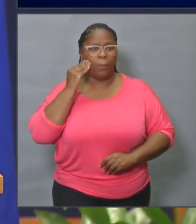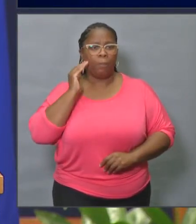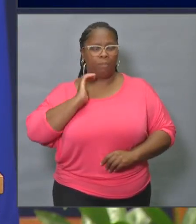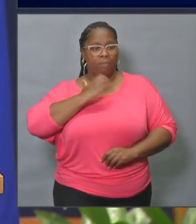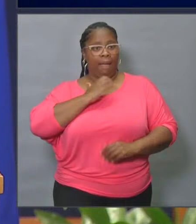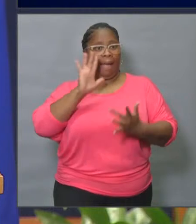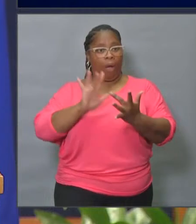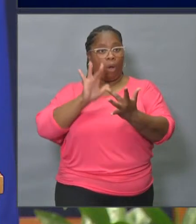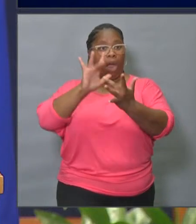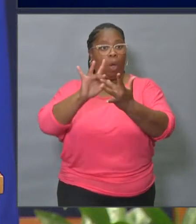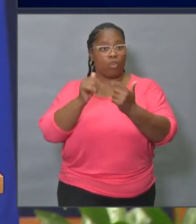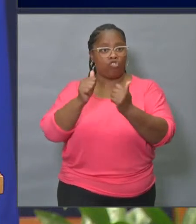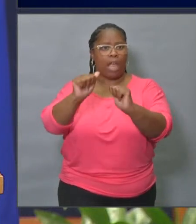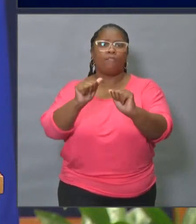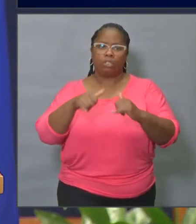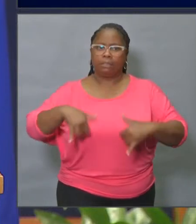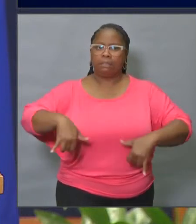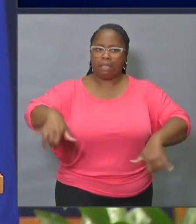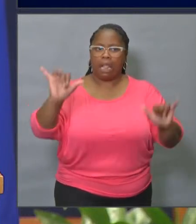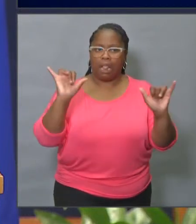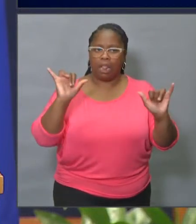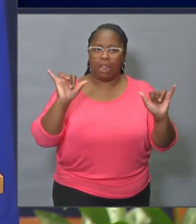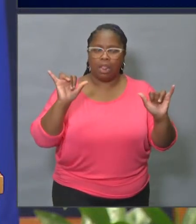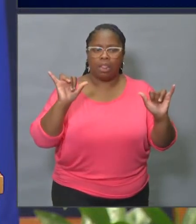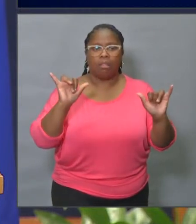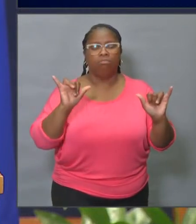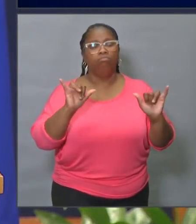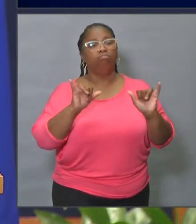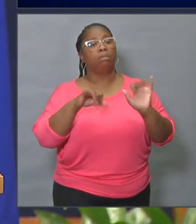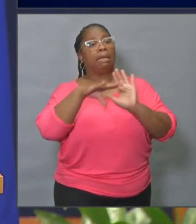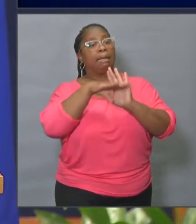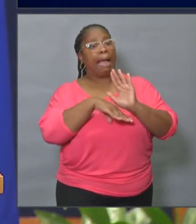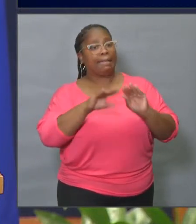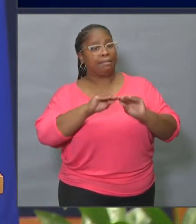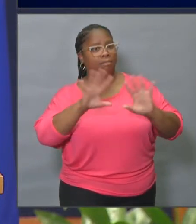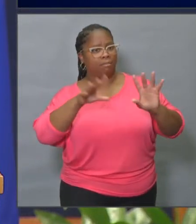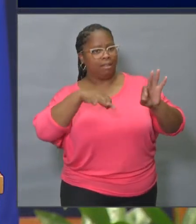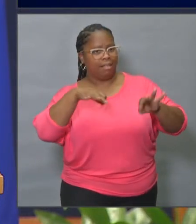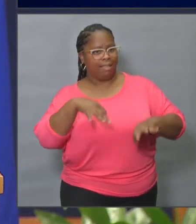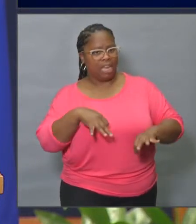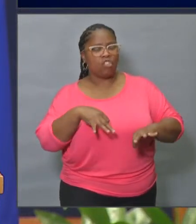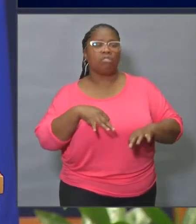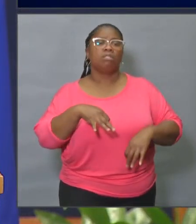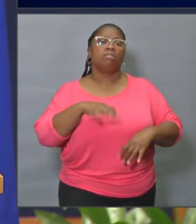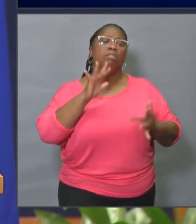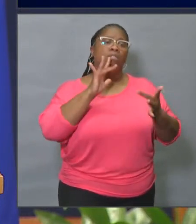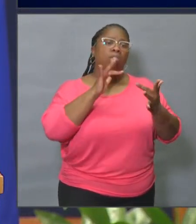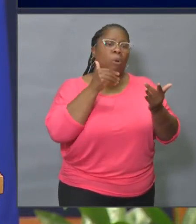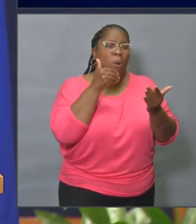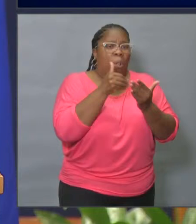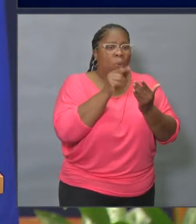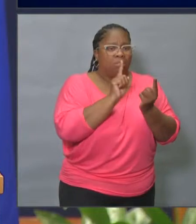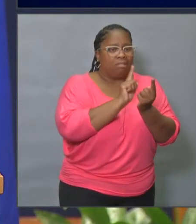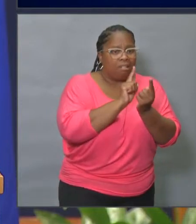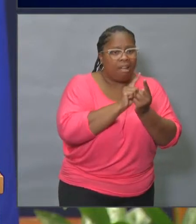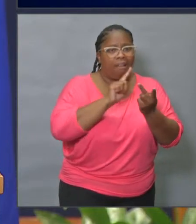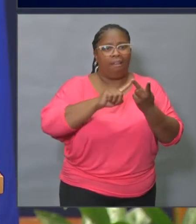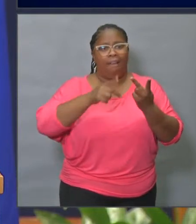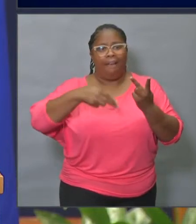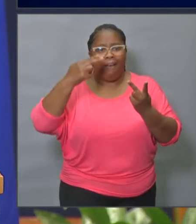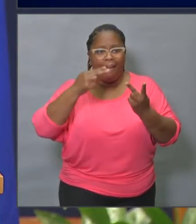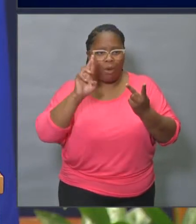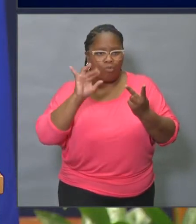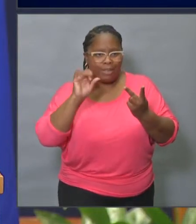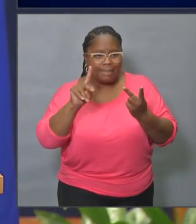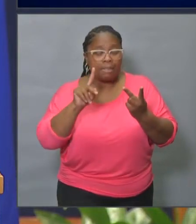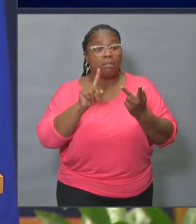efforts are continuing. The guidance also clarifies that beyond these close contacts and high-risk settings, asymptomatic